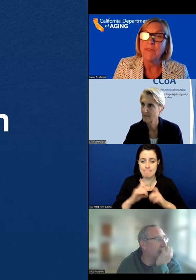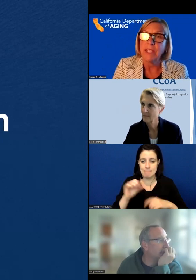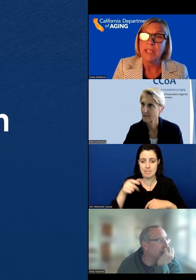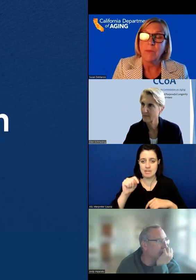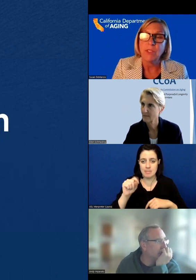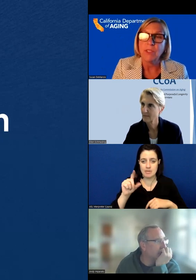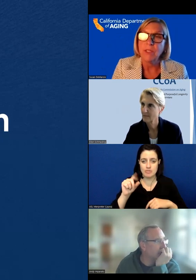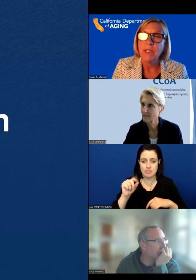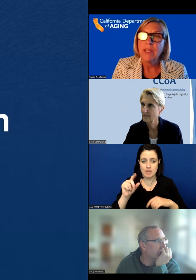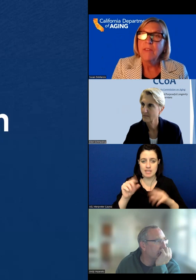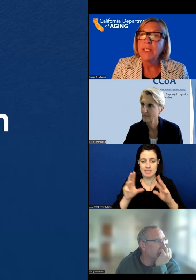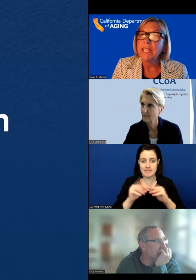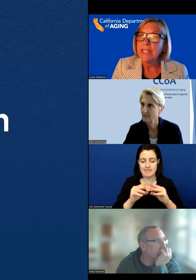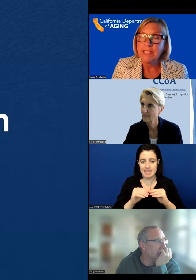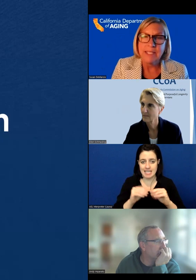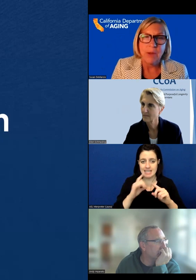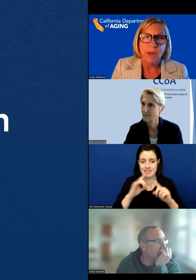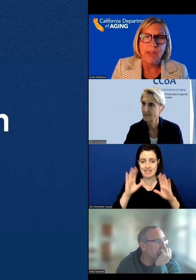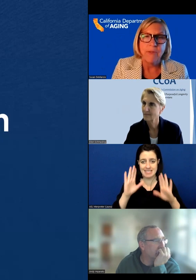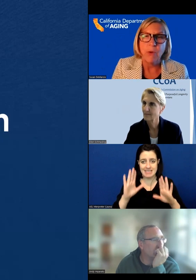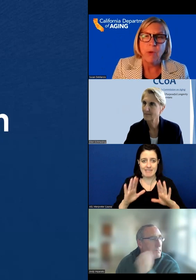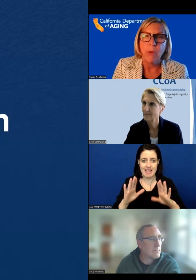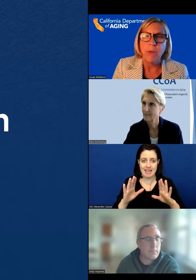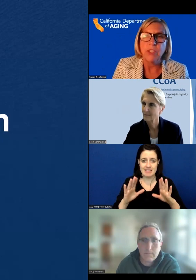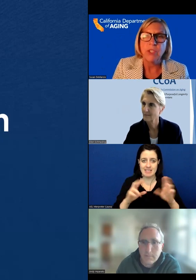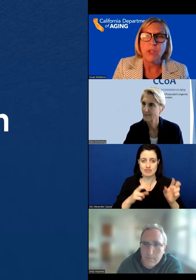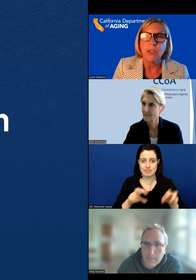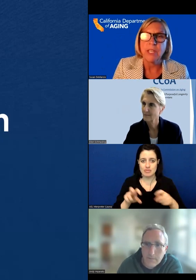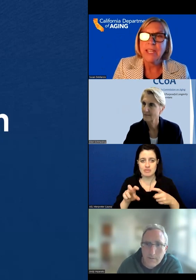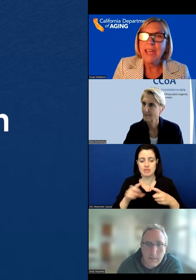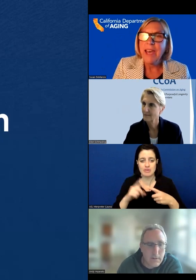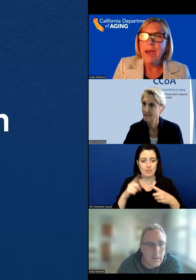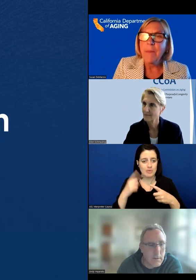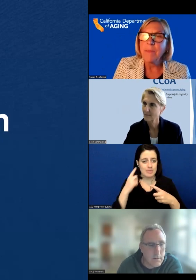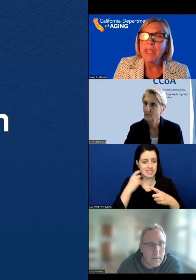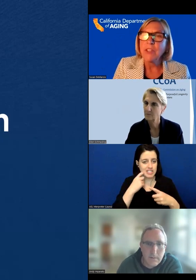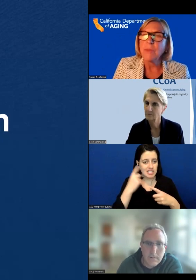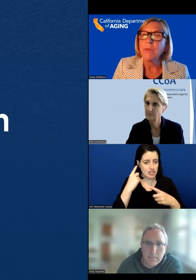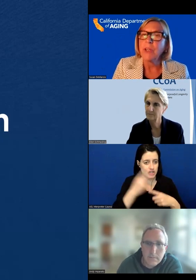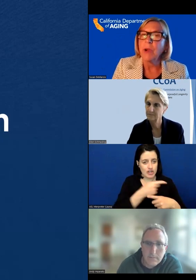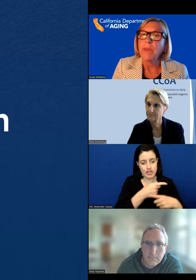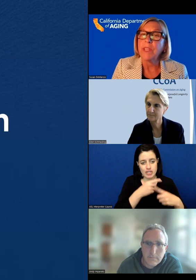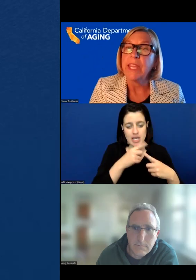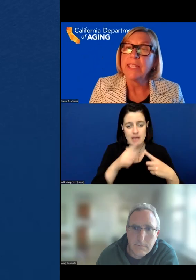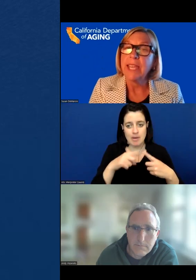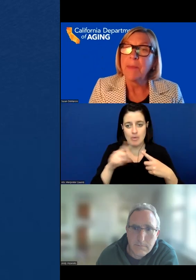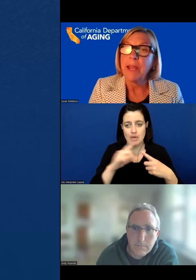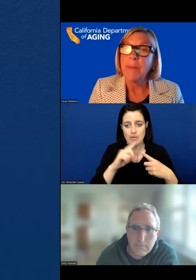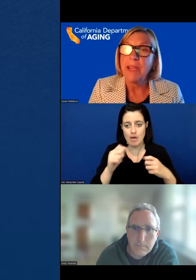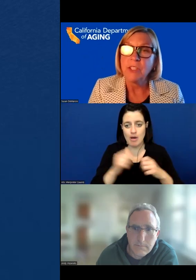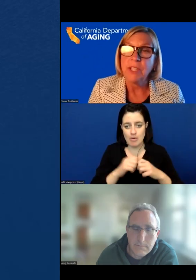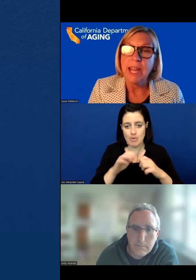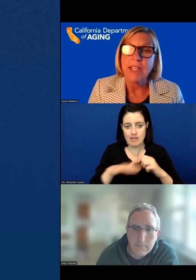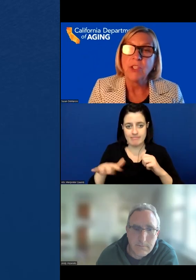20th convening, which is a fantastic segue for what we just heard in terms of where you are with the landscape. And